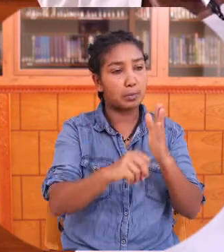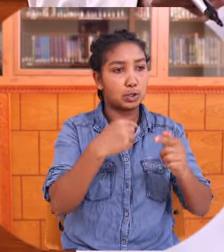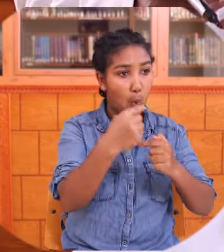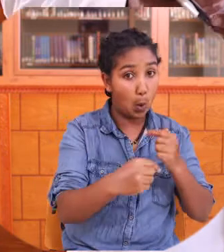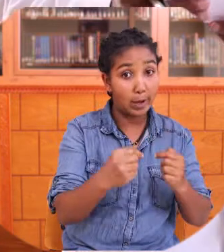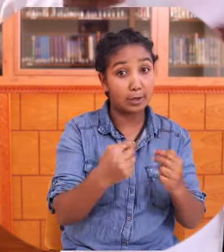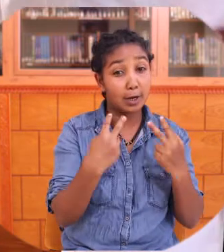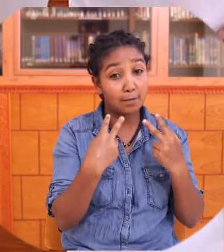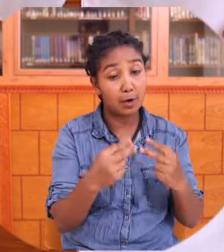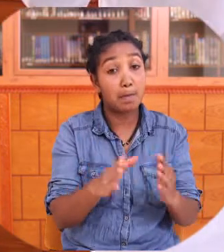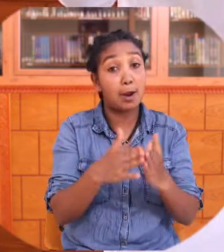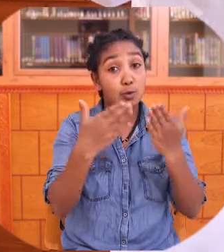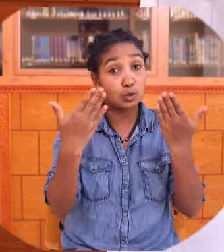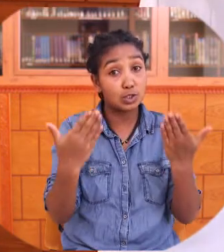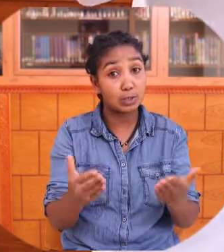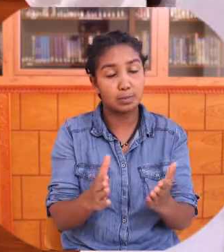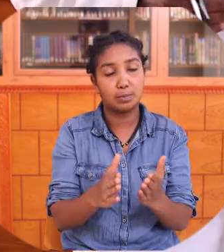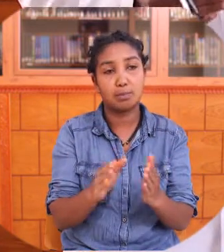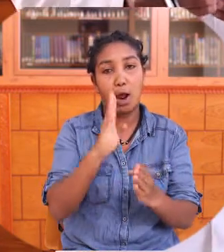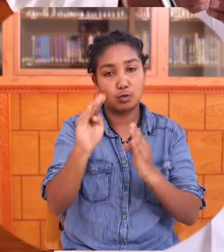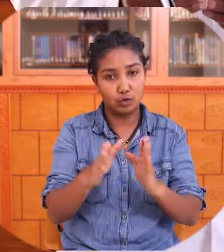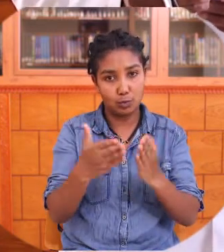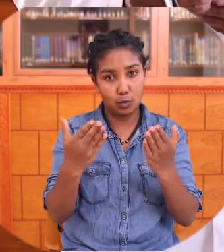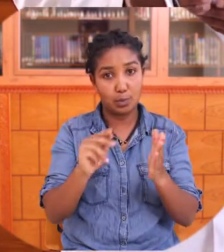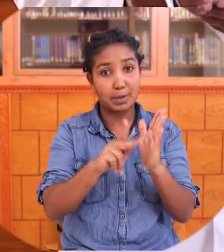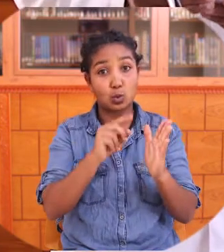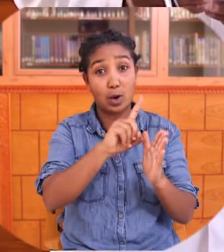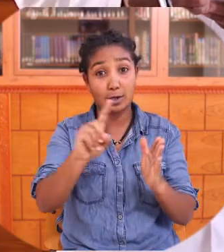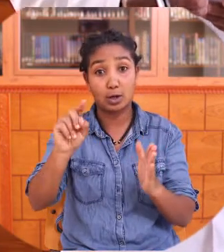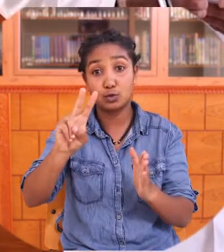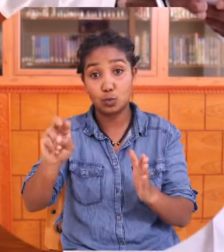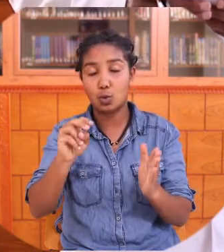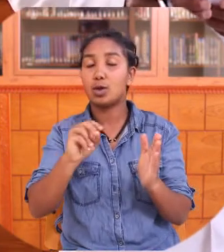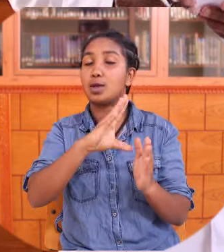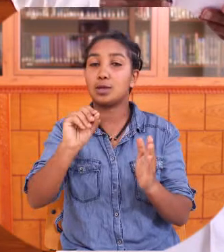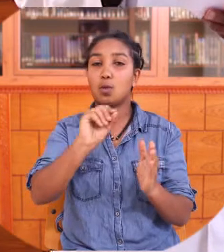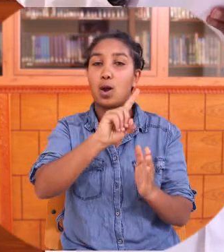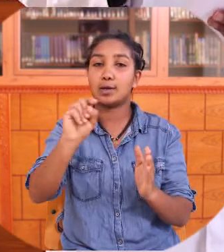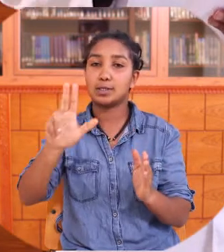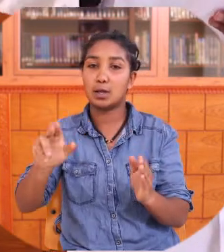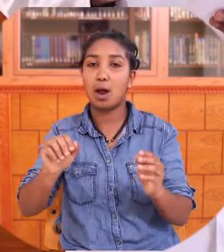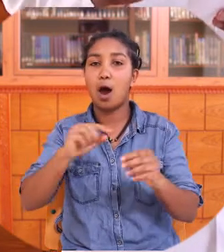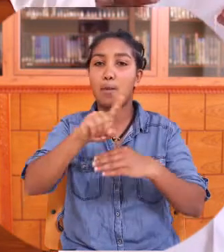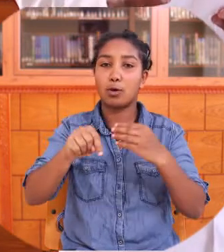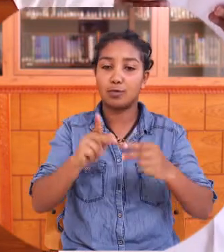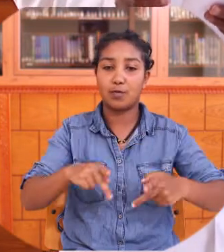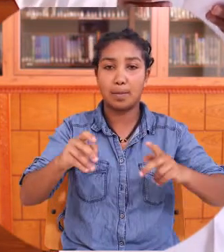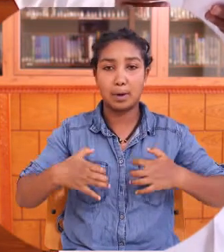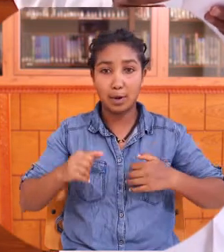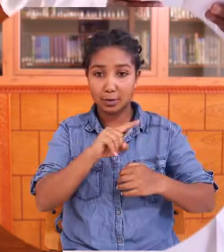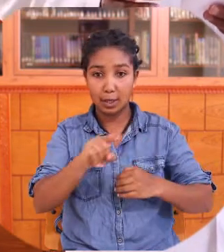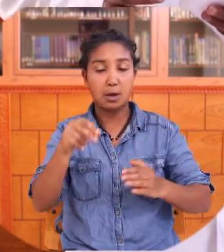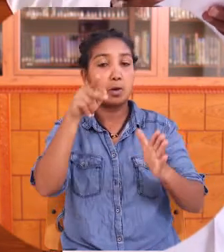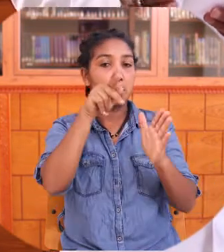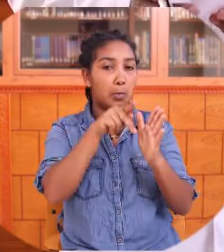refer to biology textbook, page 102 and 103, about farm animals and their